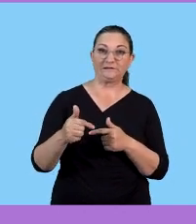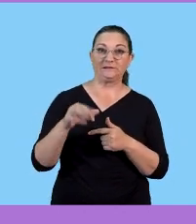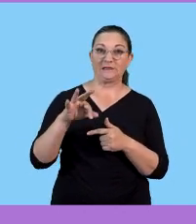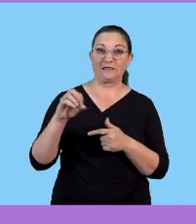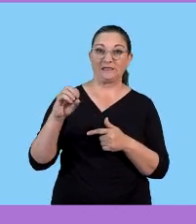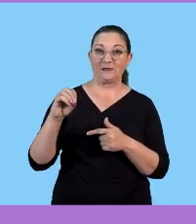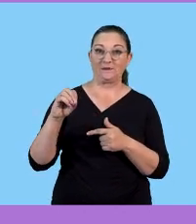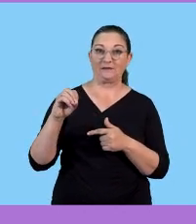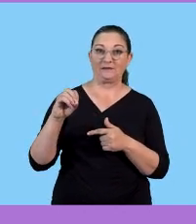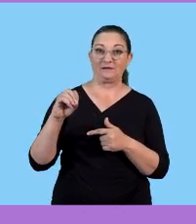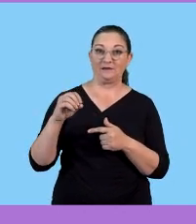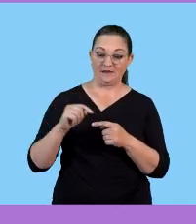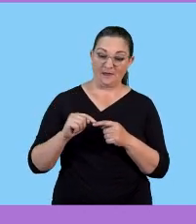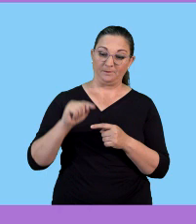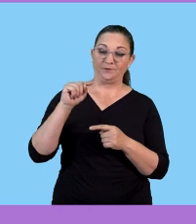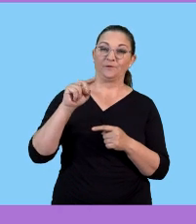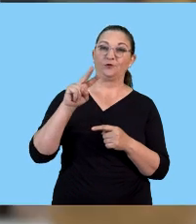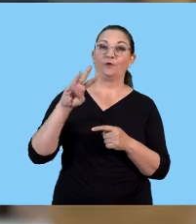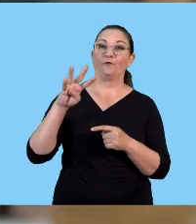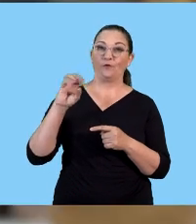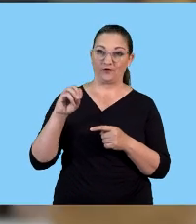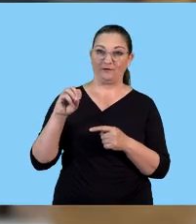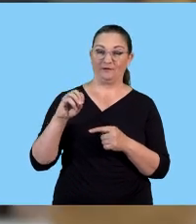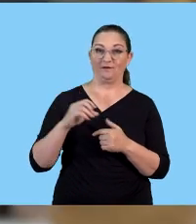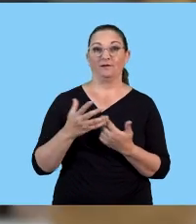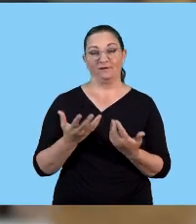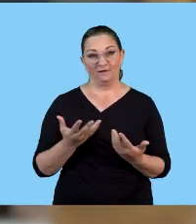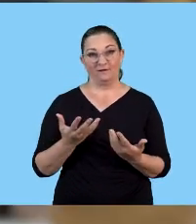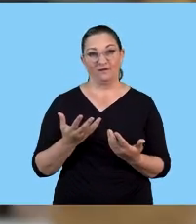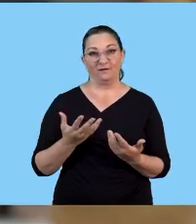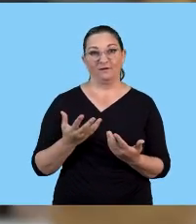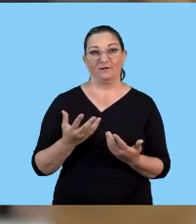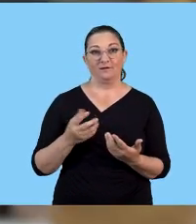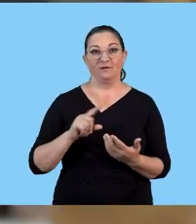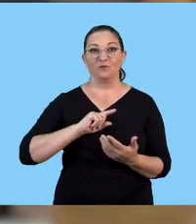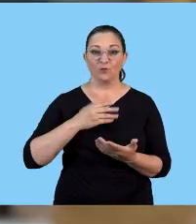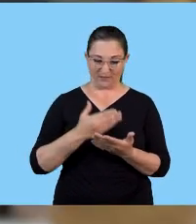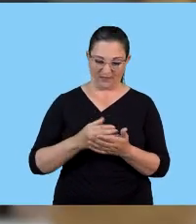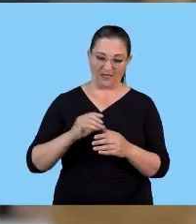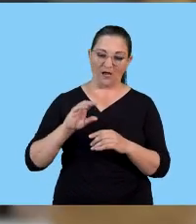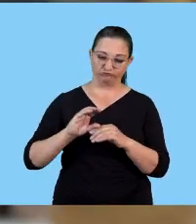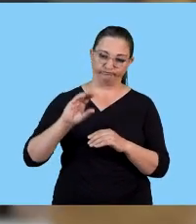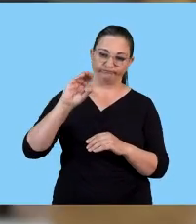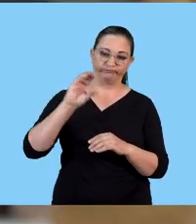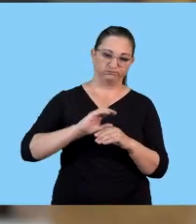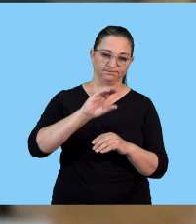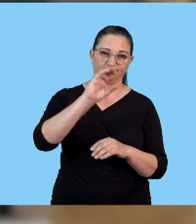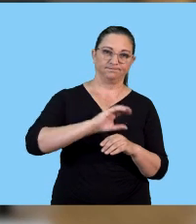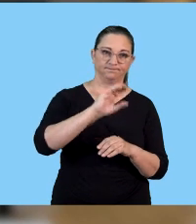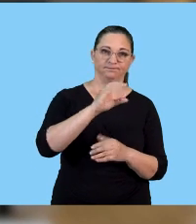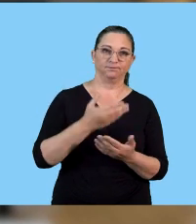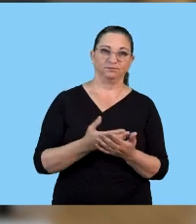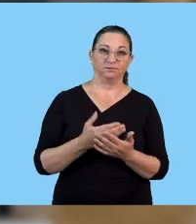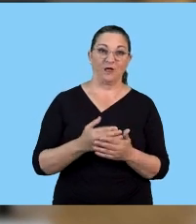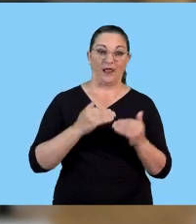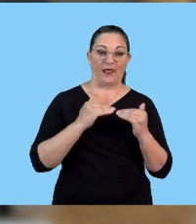240 millimeters. So we can stack tins on top of each other in a certain amount of, let's call it layers. So what we've got to break down